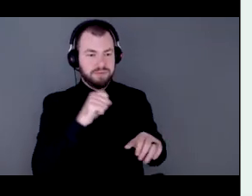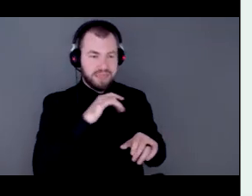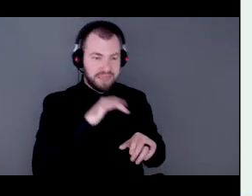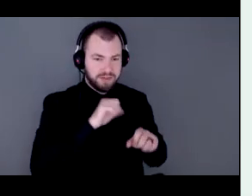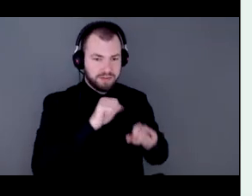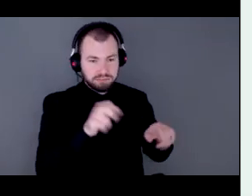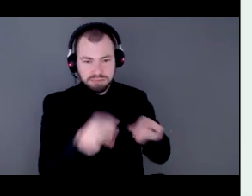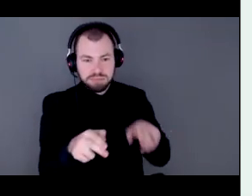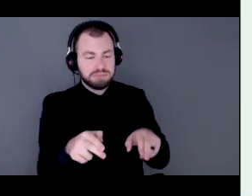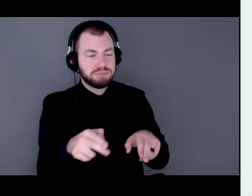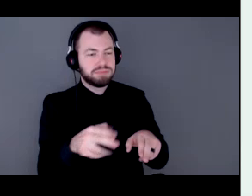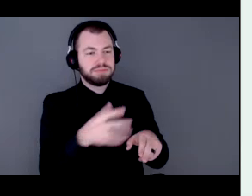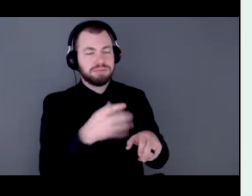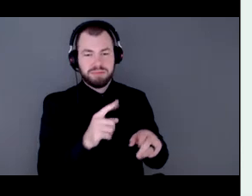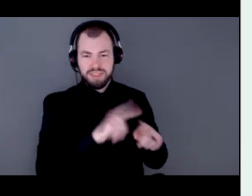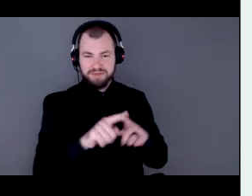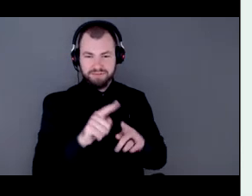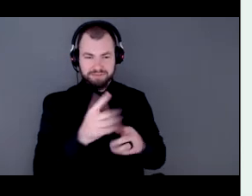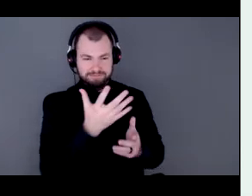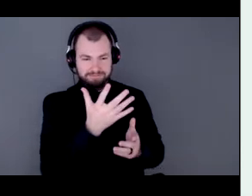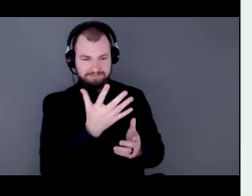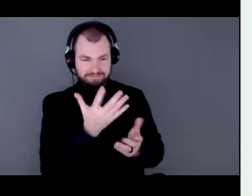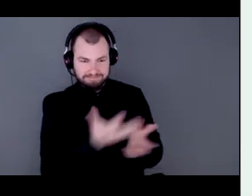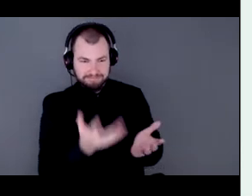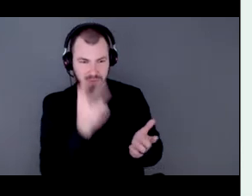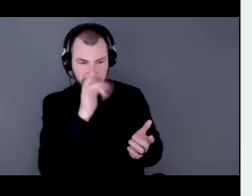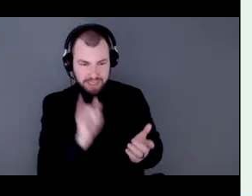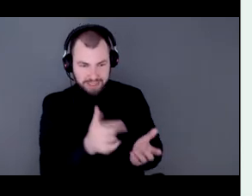it takes. You can go to the next slide.